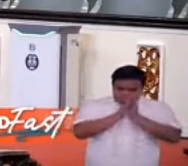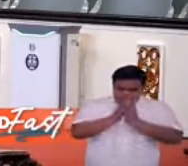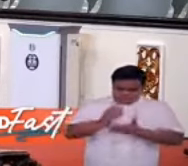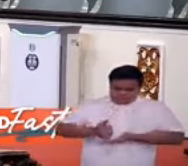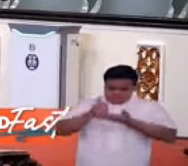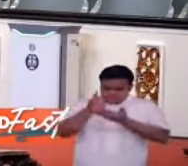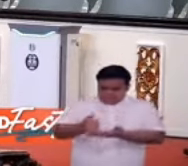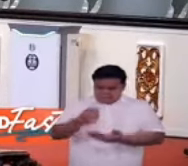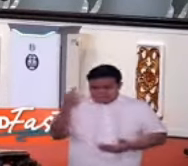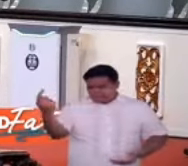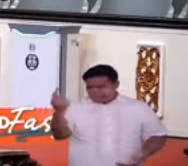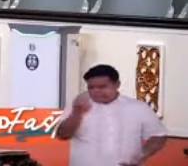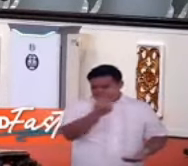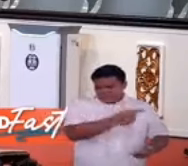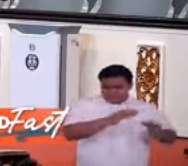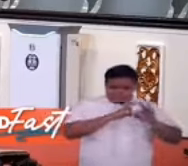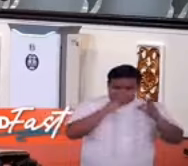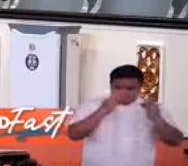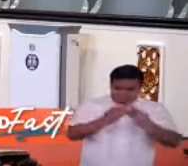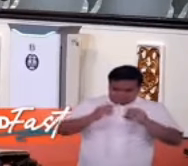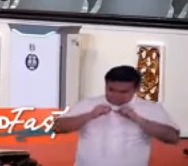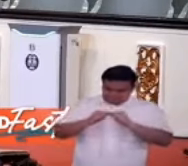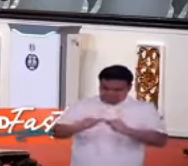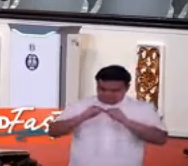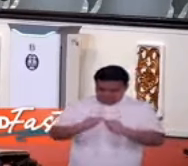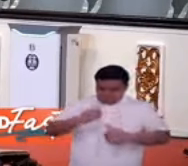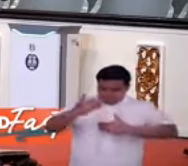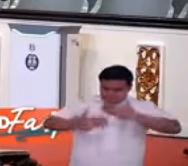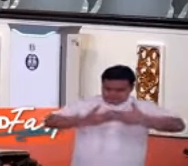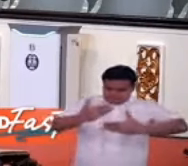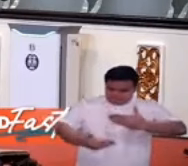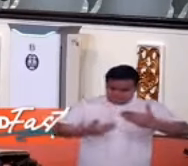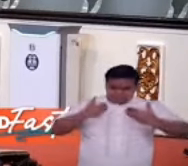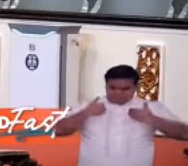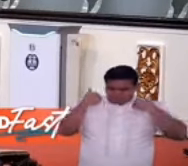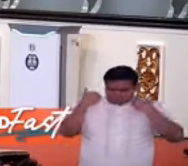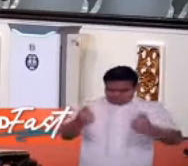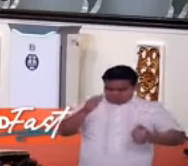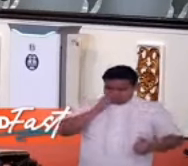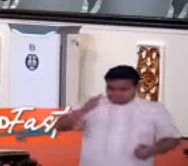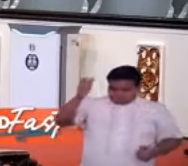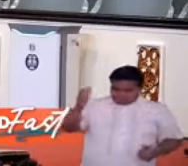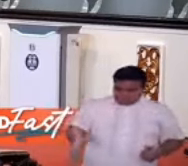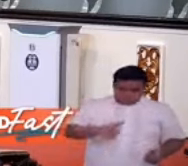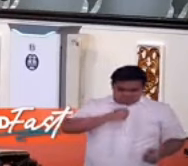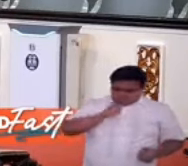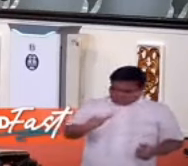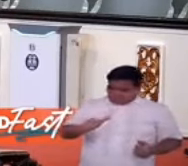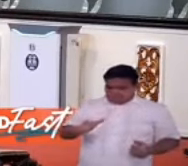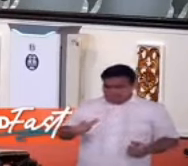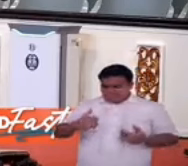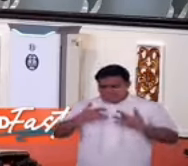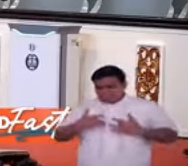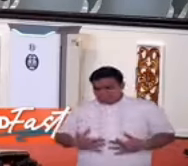us as families to really continue to be consistent and to be strengthened by you, never to be discouraged. I know the